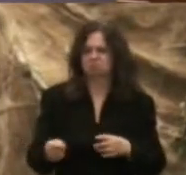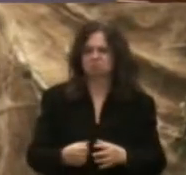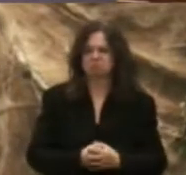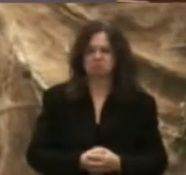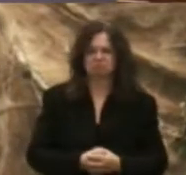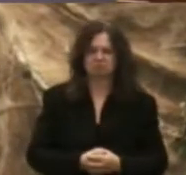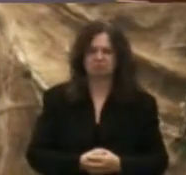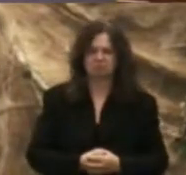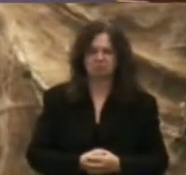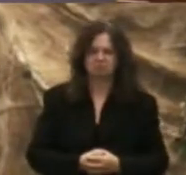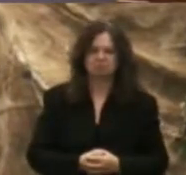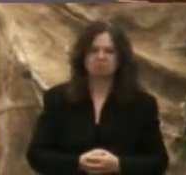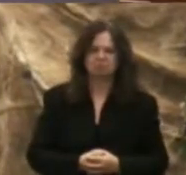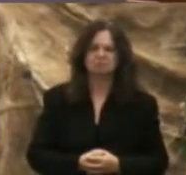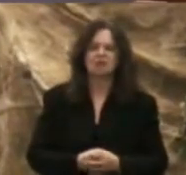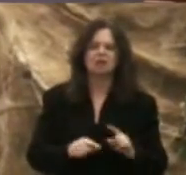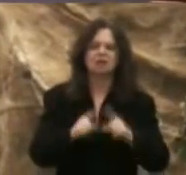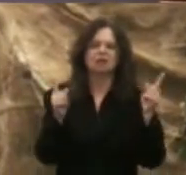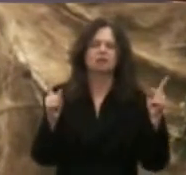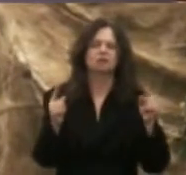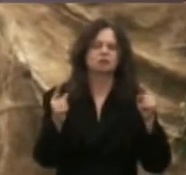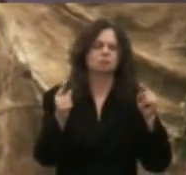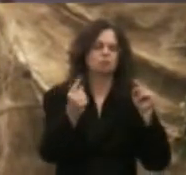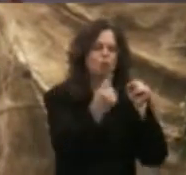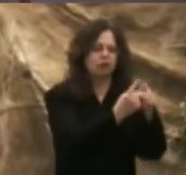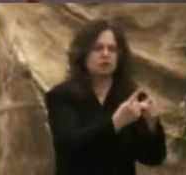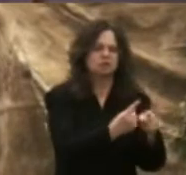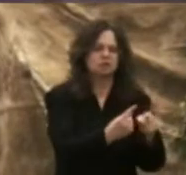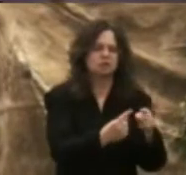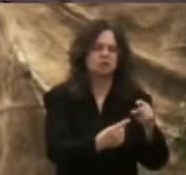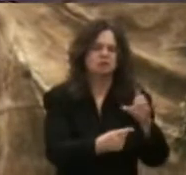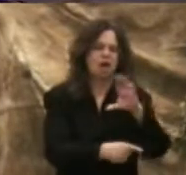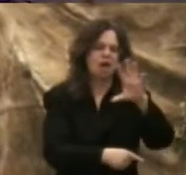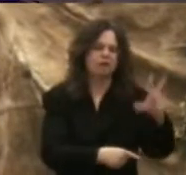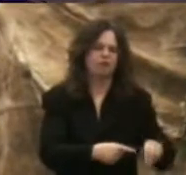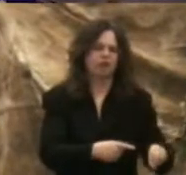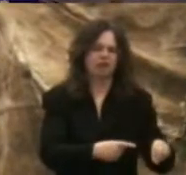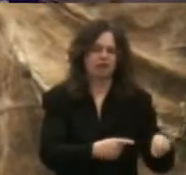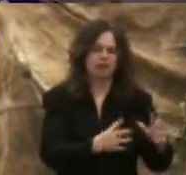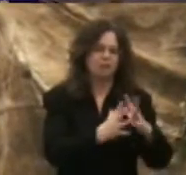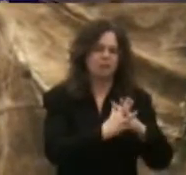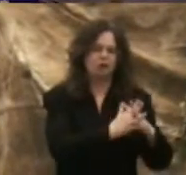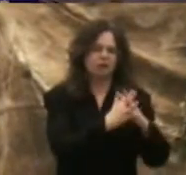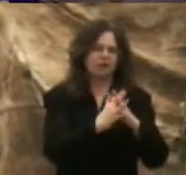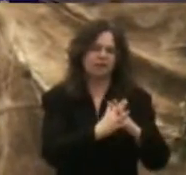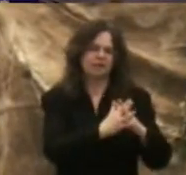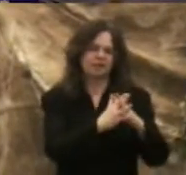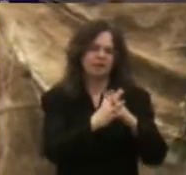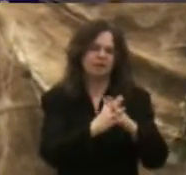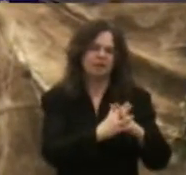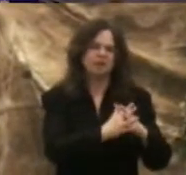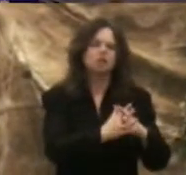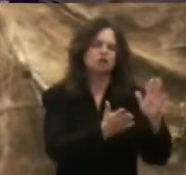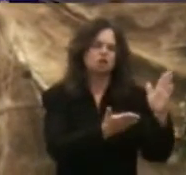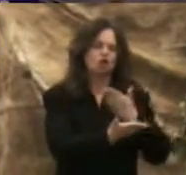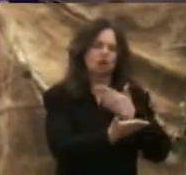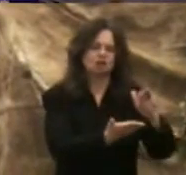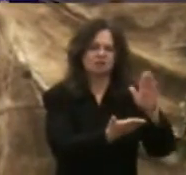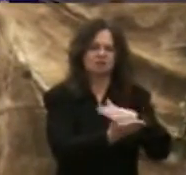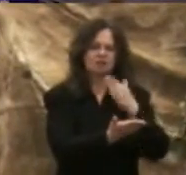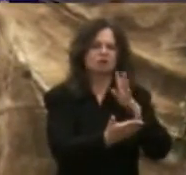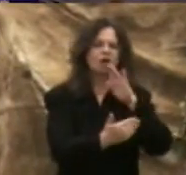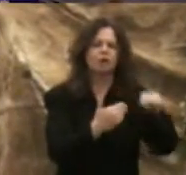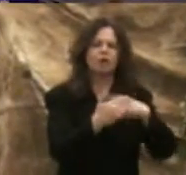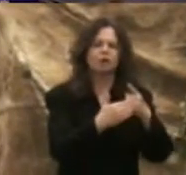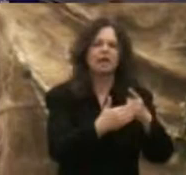There are many African American spirituals that point to the next kingdom. Not this